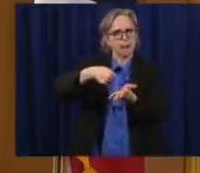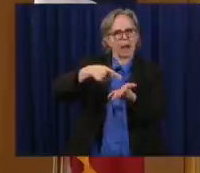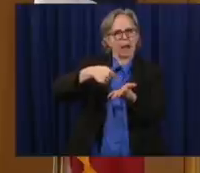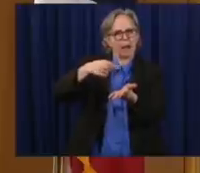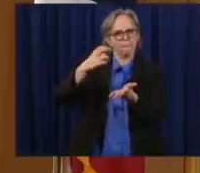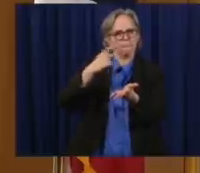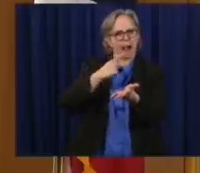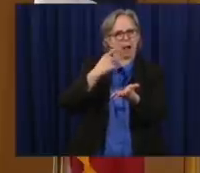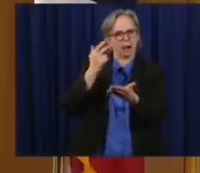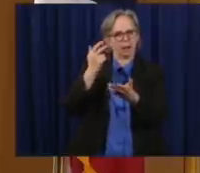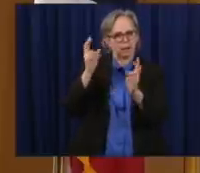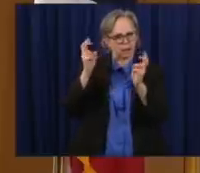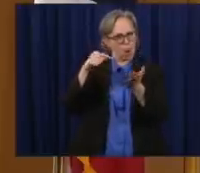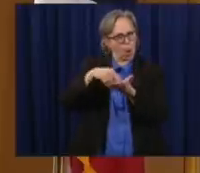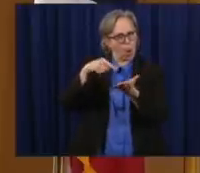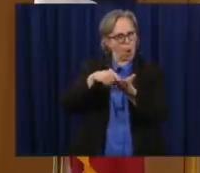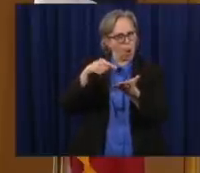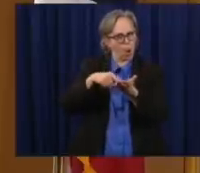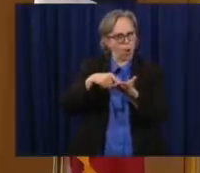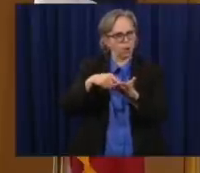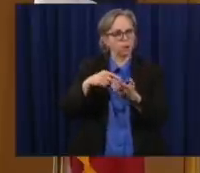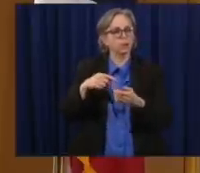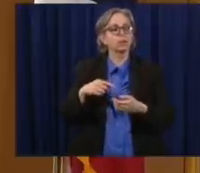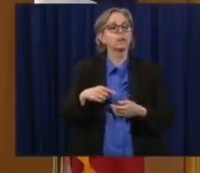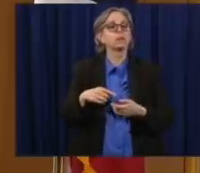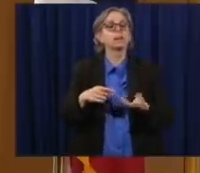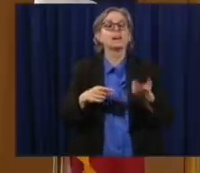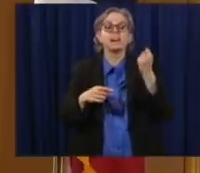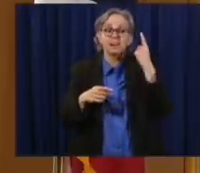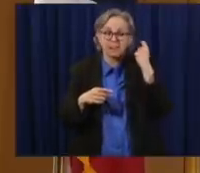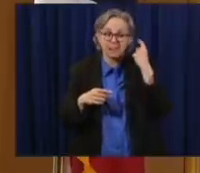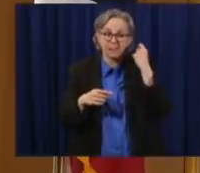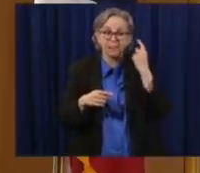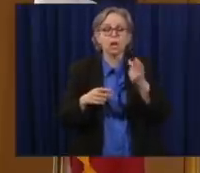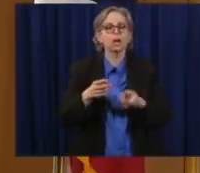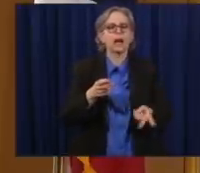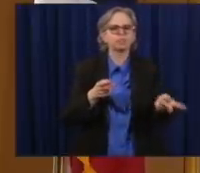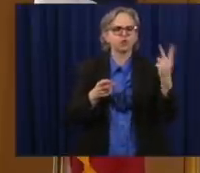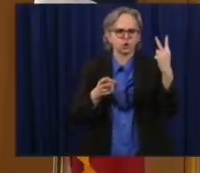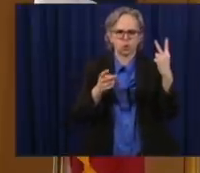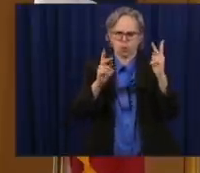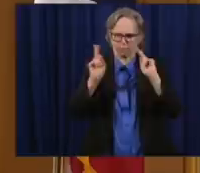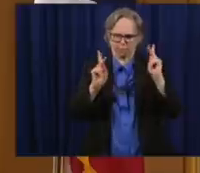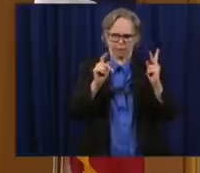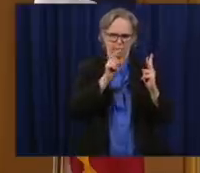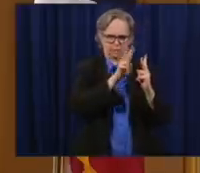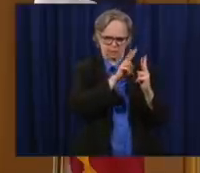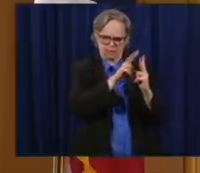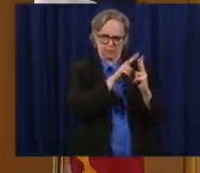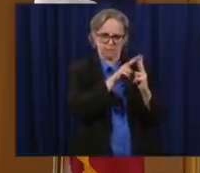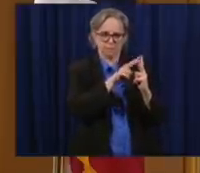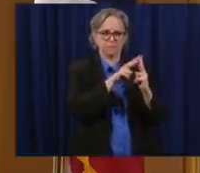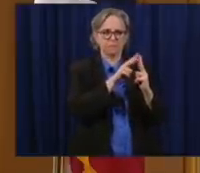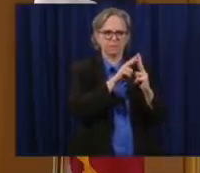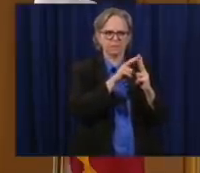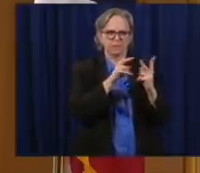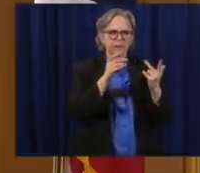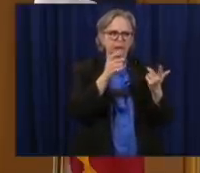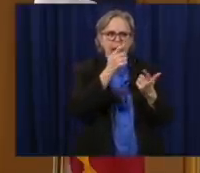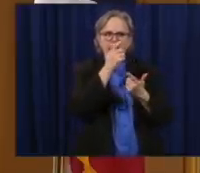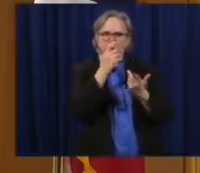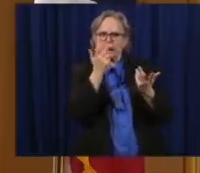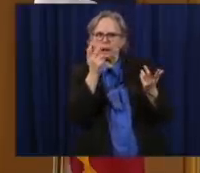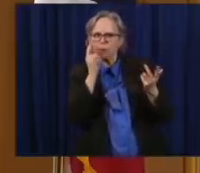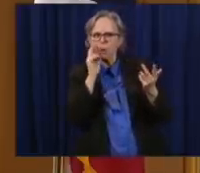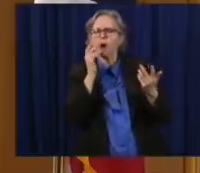people. There's probably 2 people of particular interest, and I'll tell you about the other